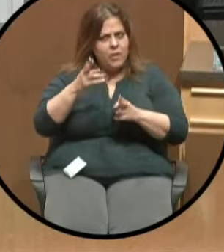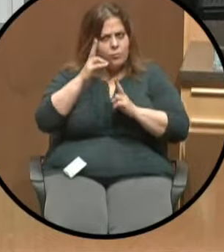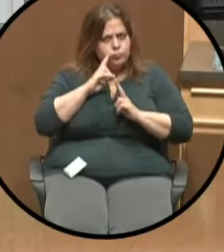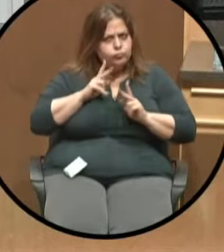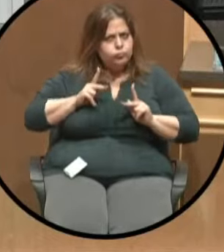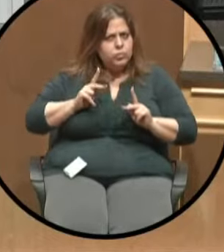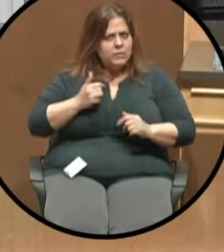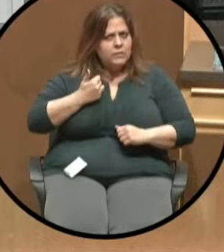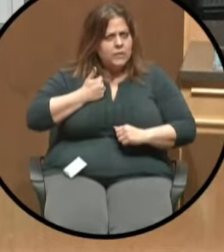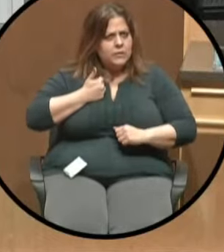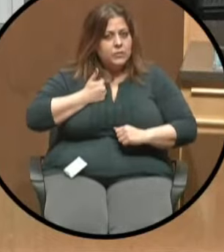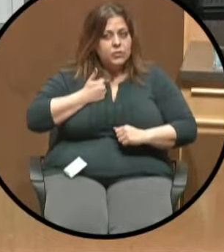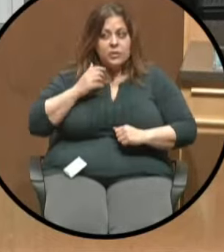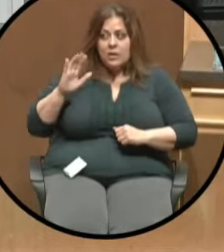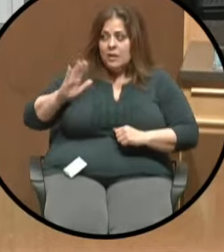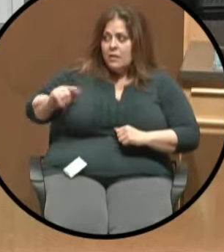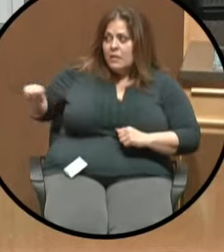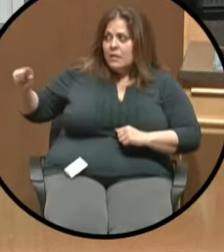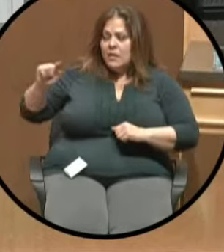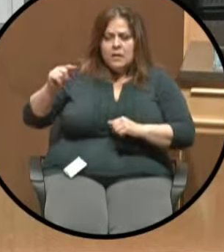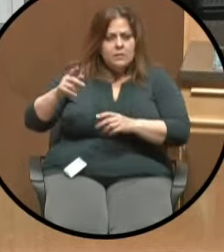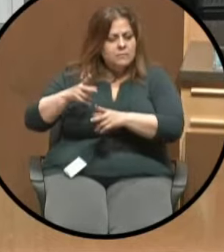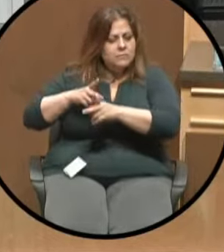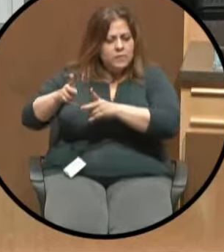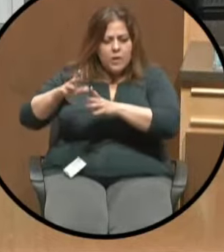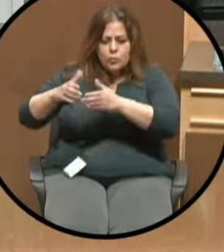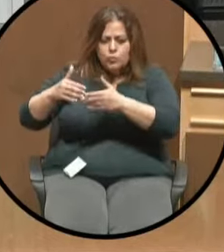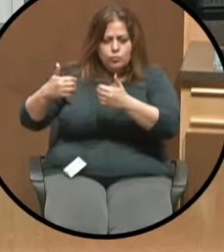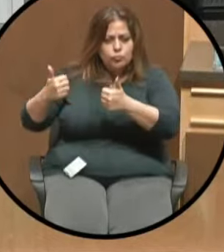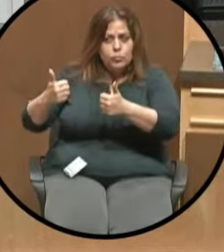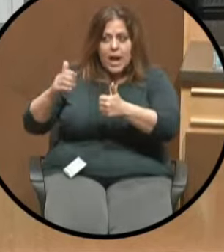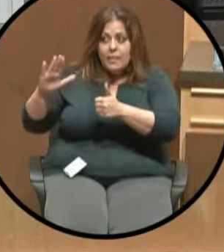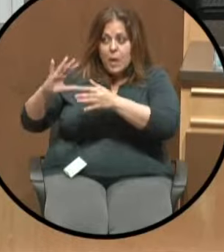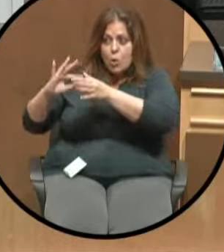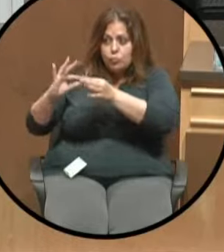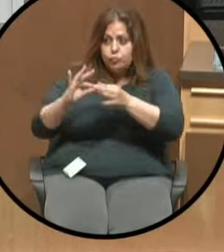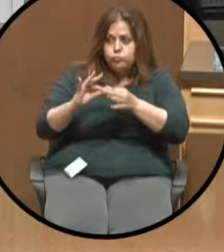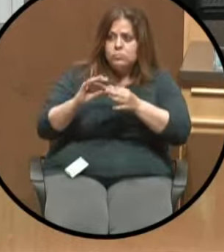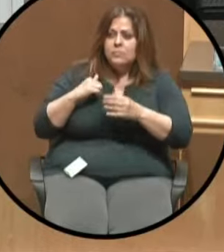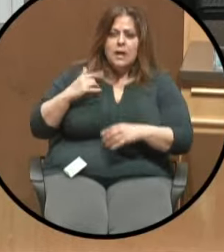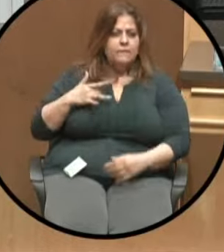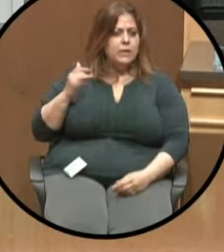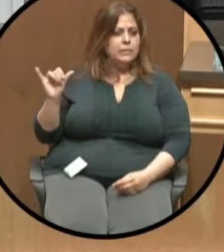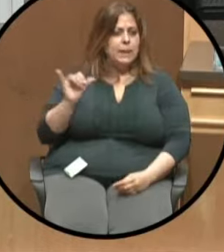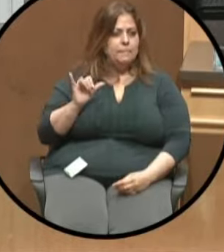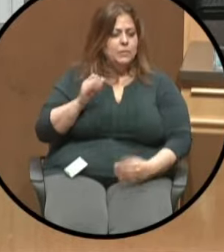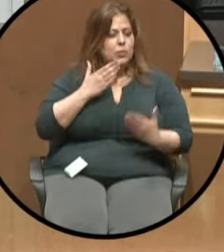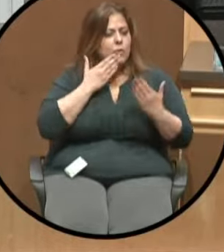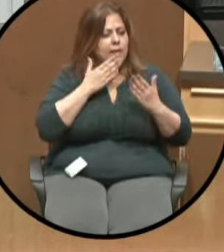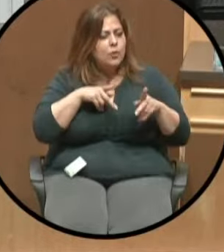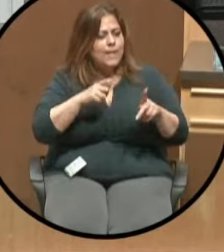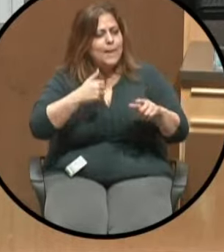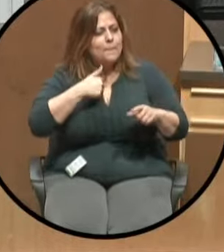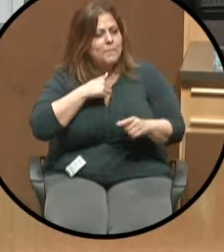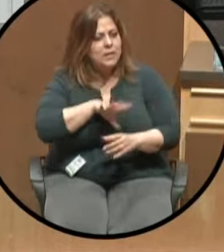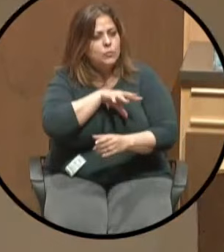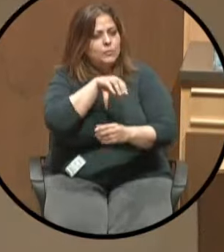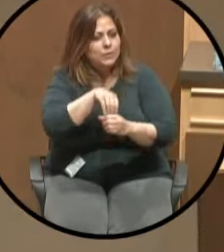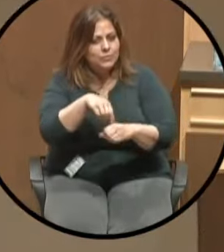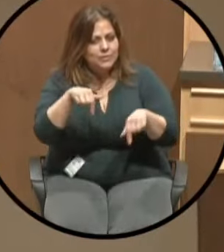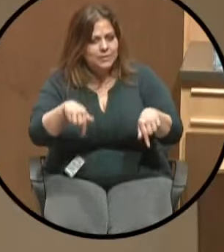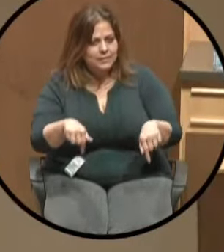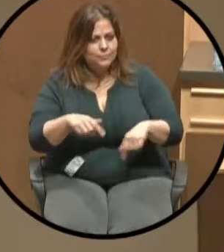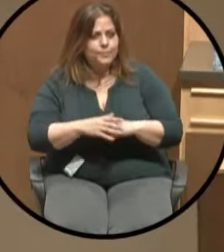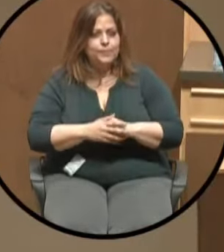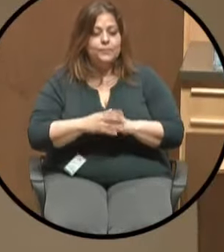physicians, and I pretty much echo what they have been saying. So yeah, thank you for allowing me to participate. It's been great.